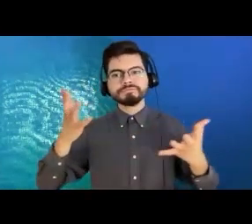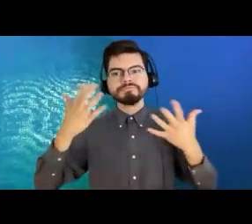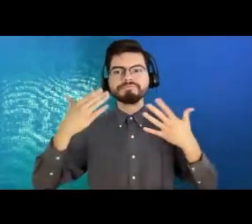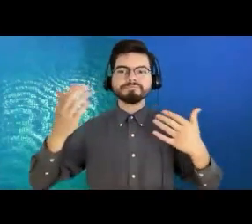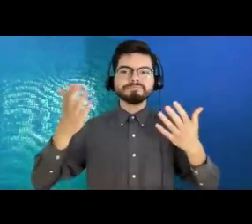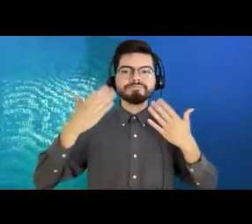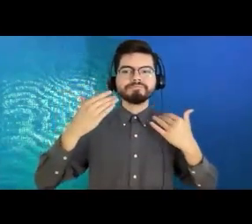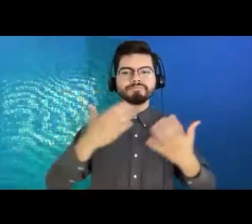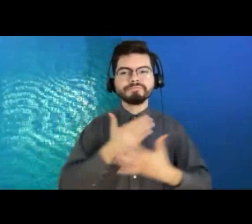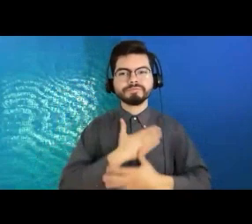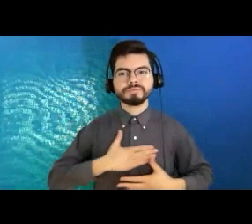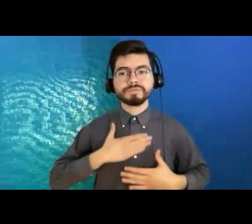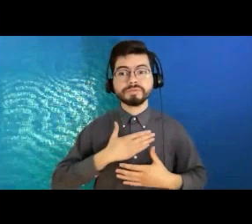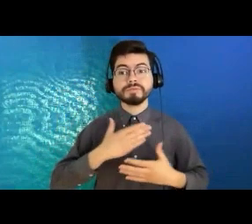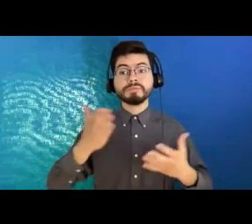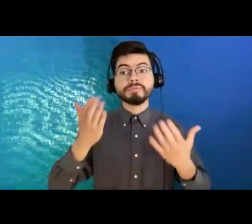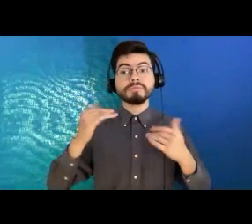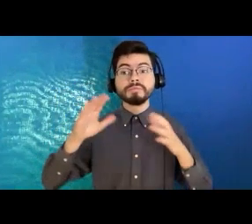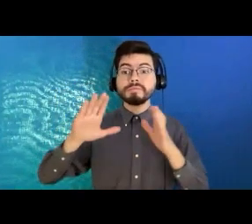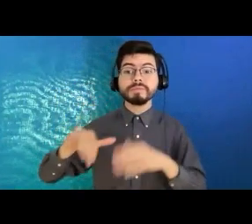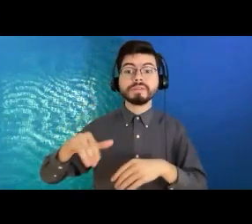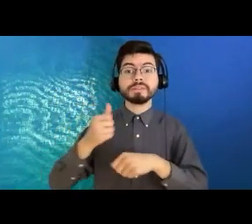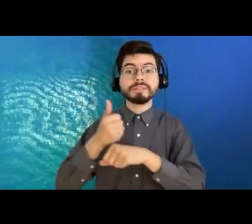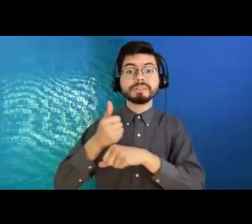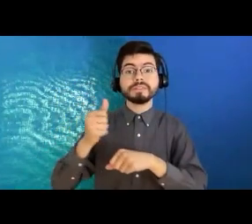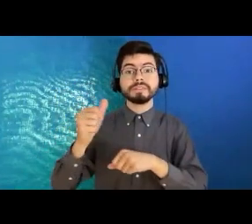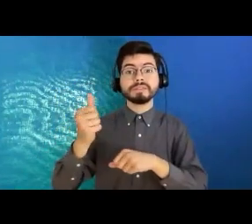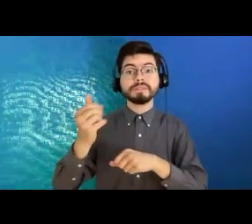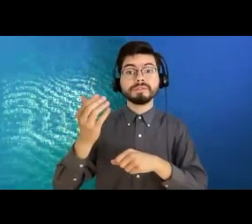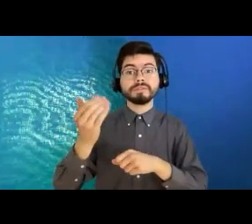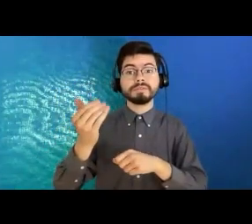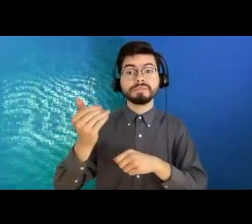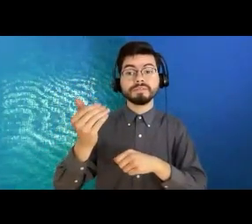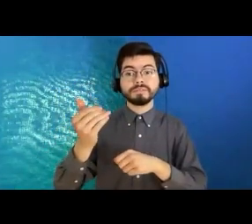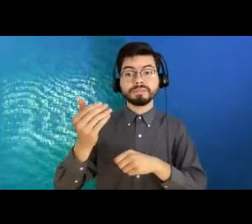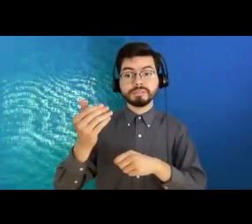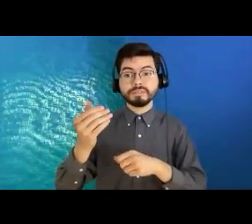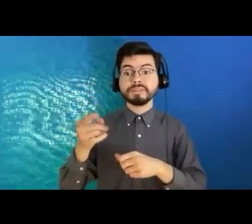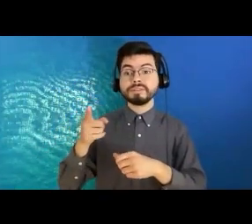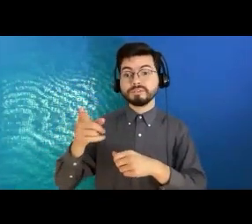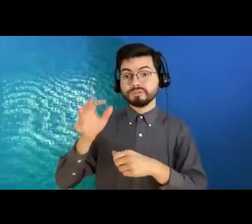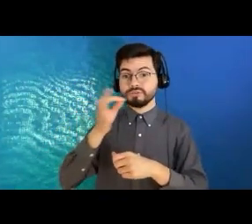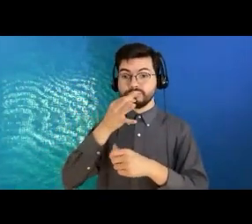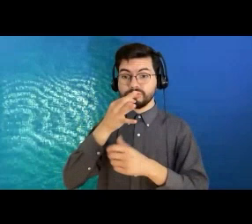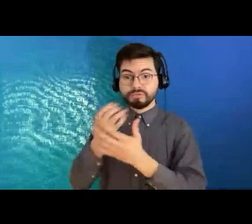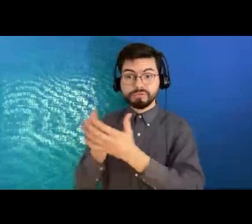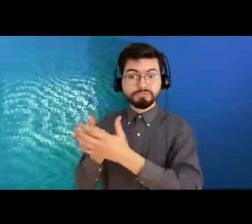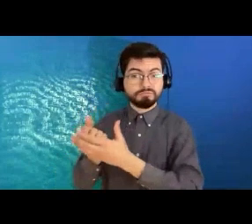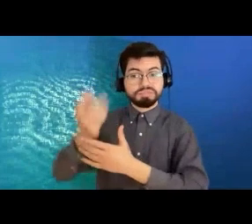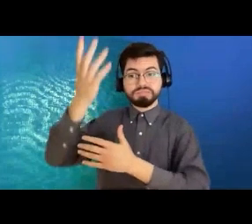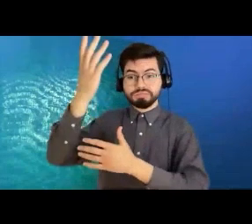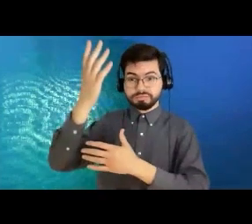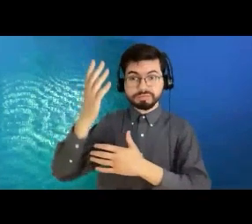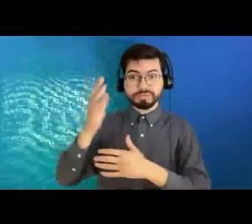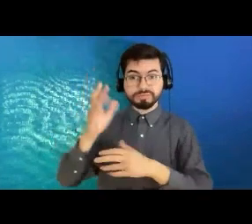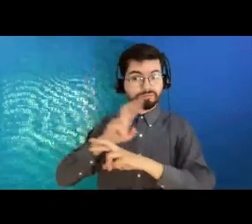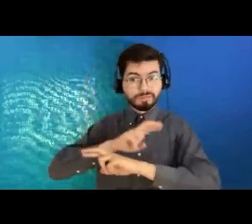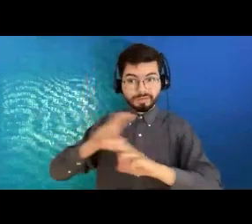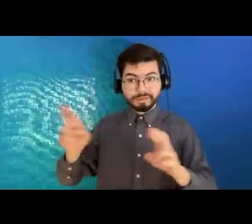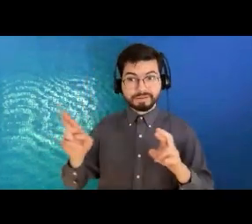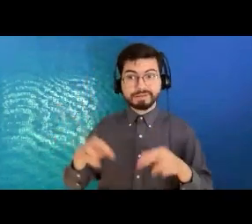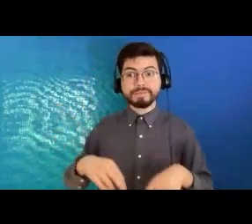session. Be back at 10:15. Again, Old Faithful's ready to go off. Bathrooms out to the right. And if you have a question you